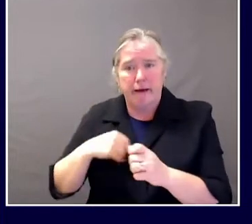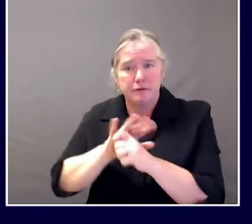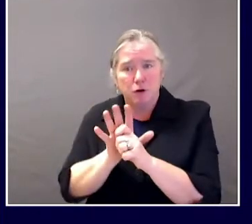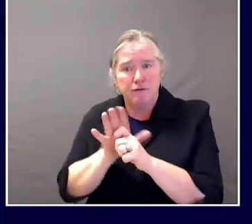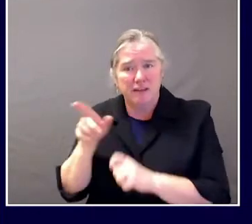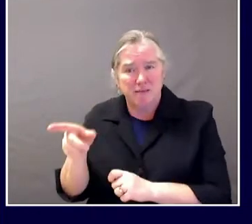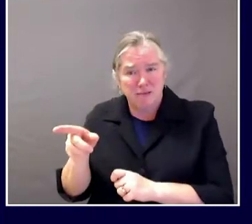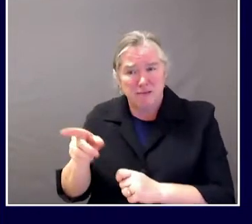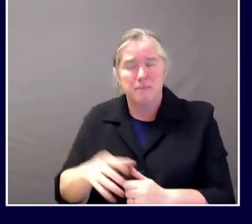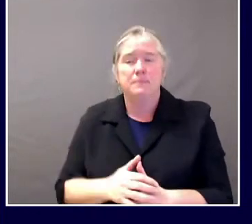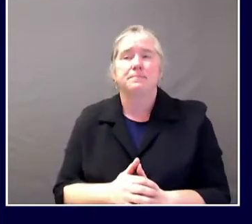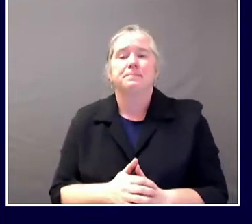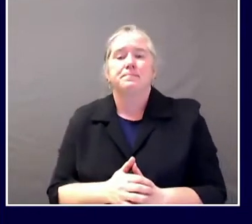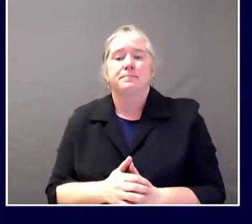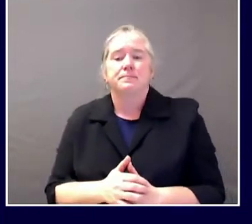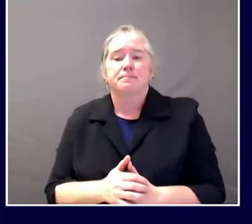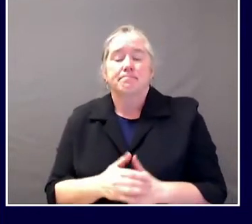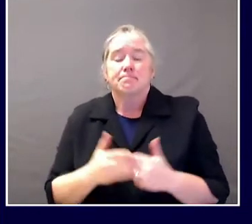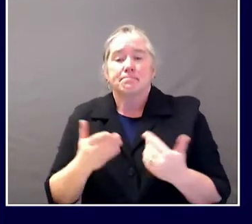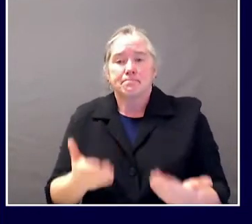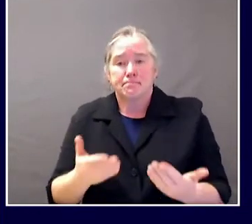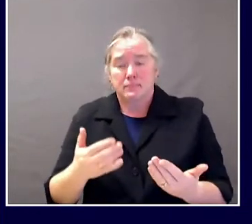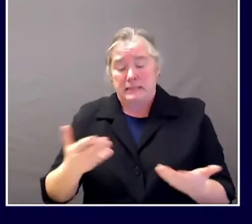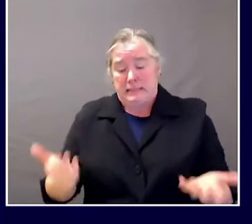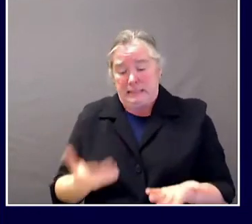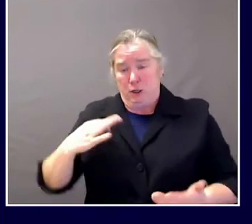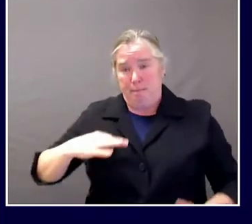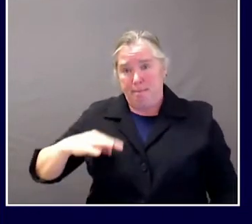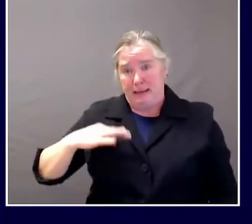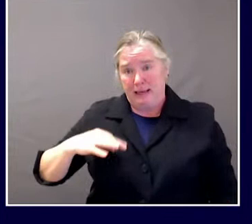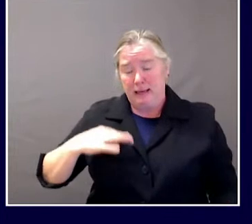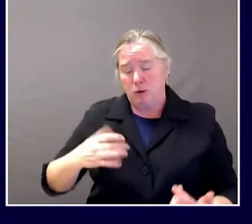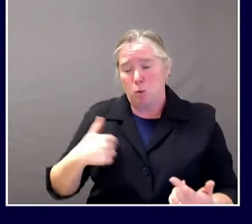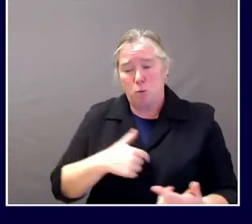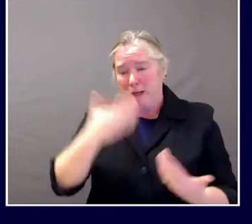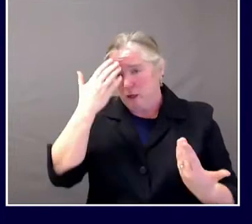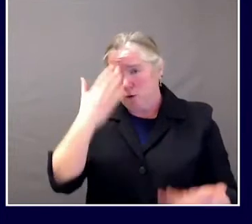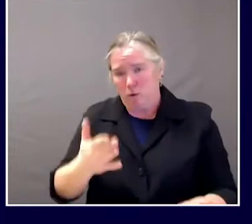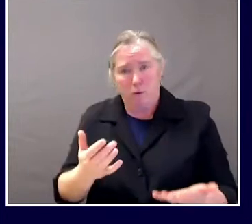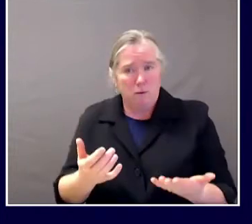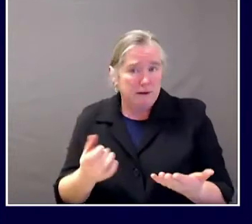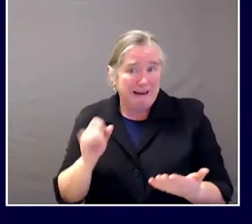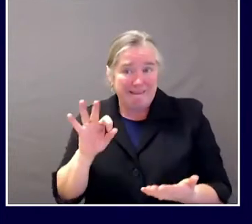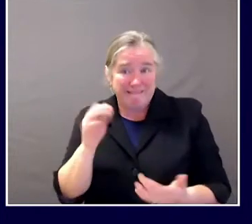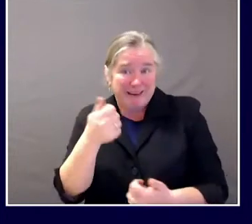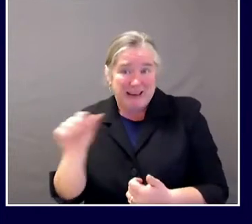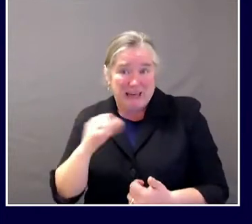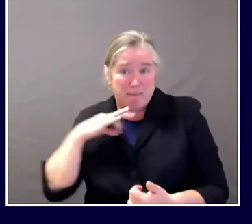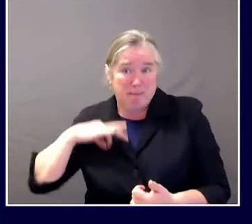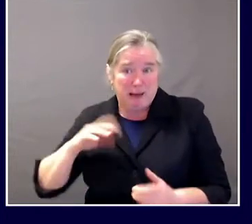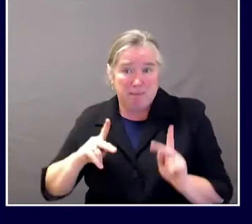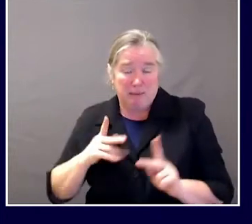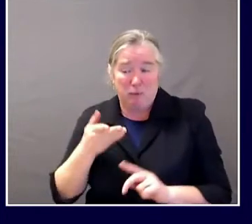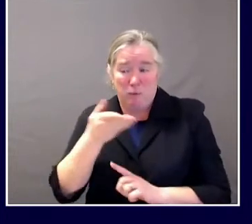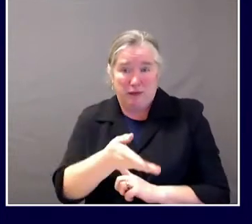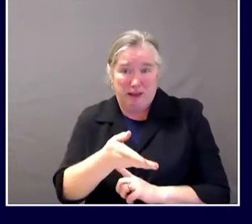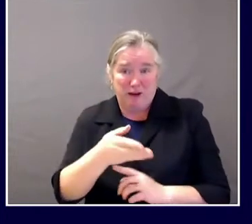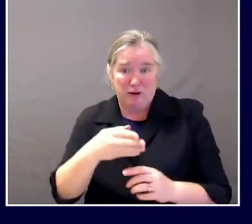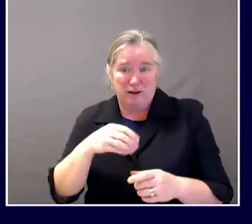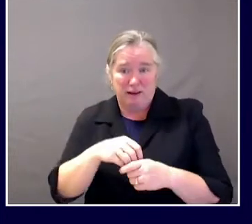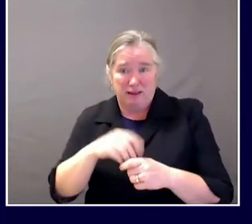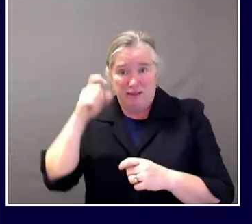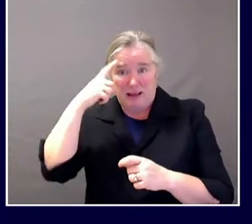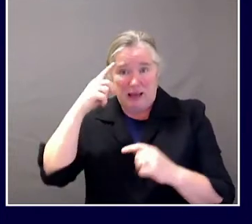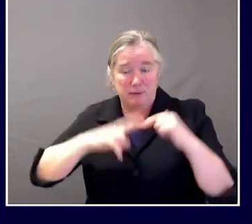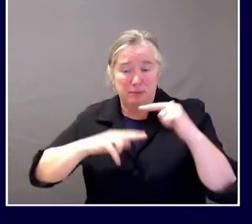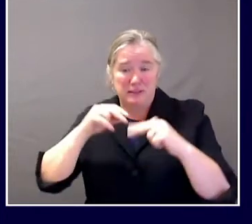our state, not knowing whether any Mainers were down in DC for those events. So I don't have insight